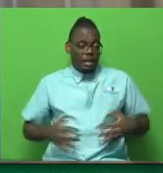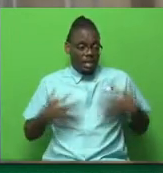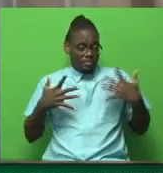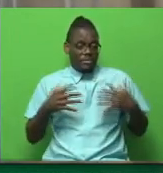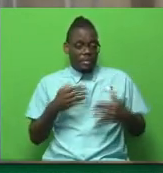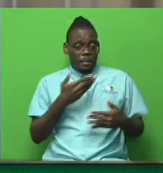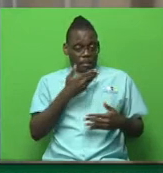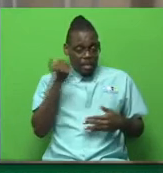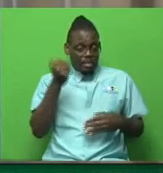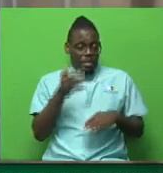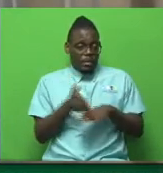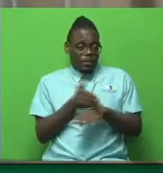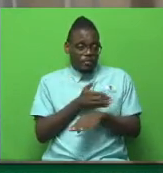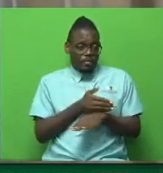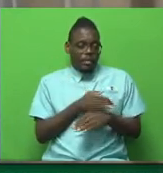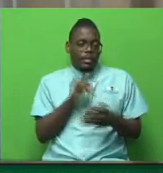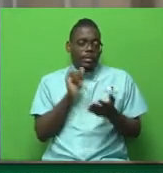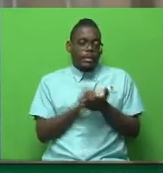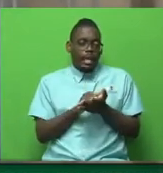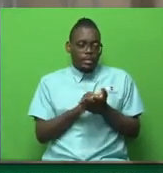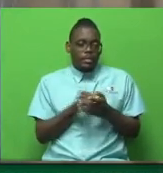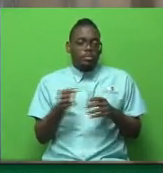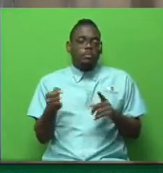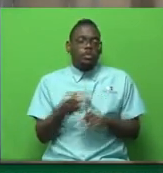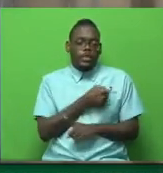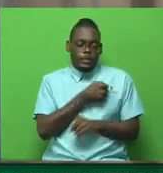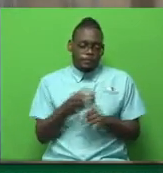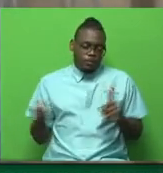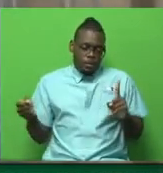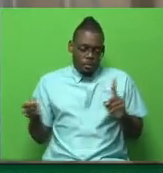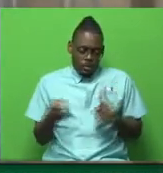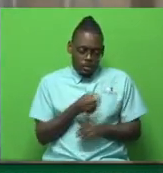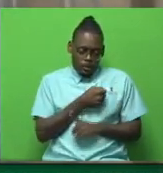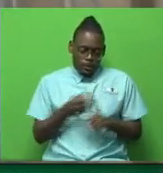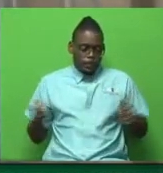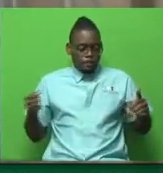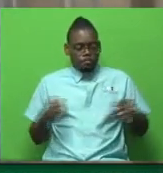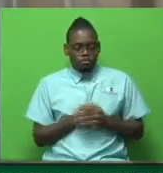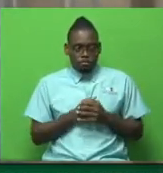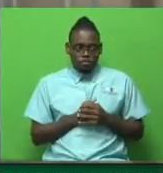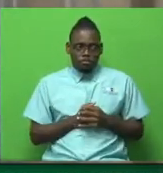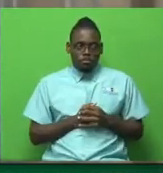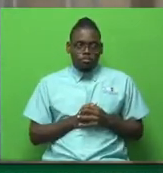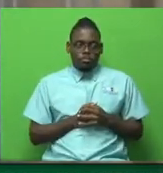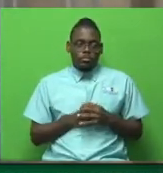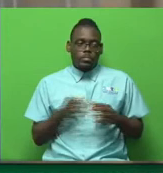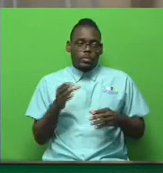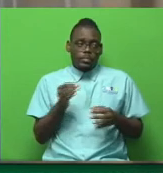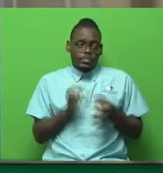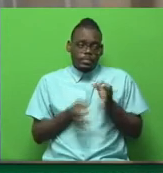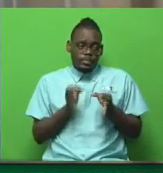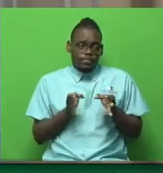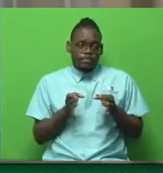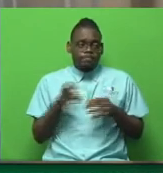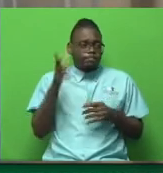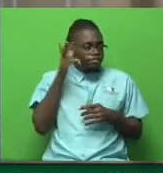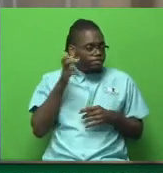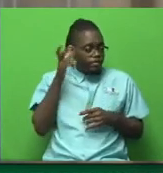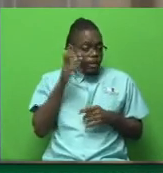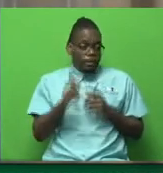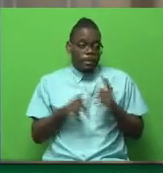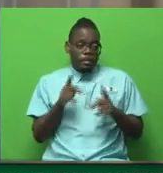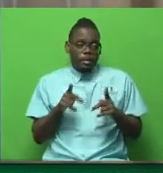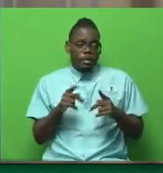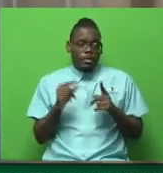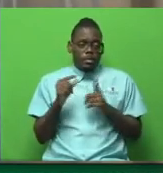an abuse that's an unacceptable abuse and if you listened to the words of the people's